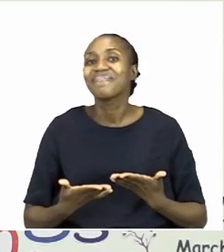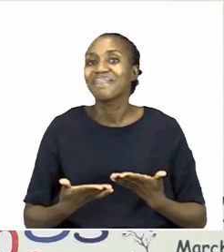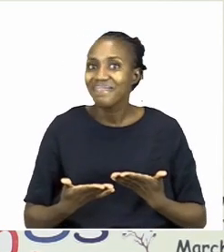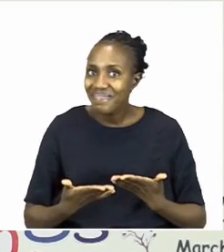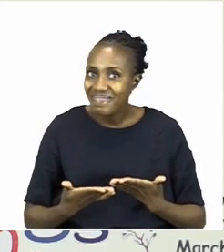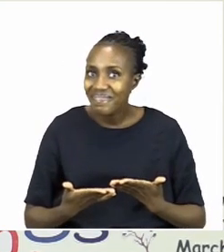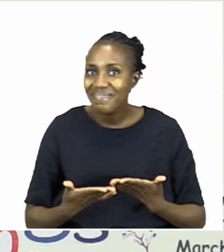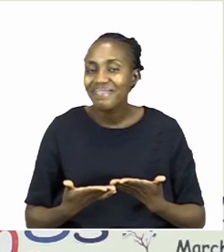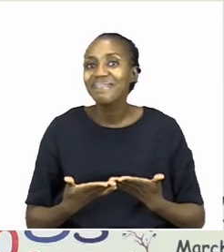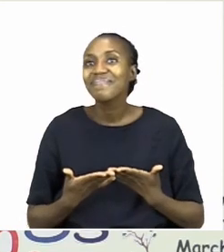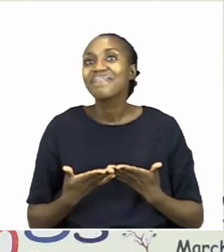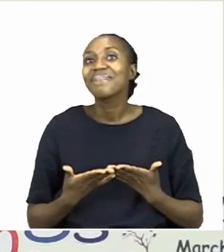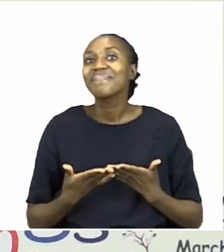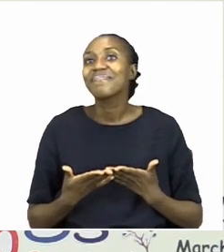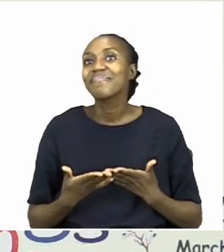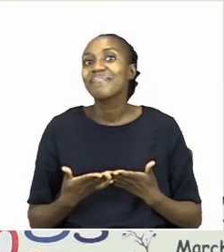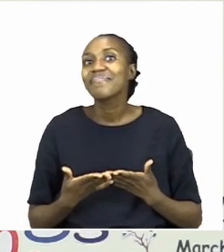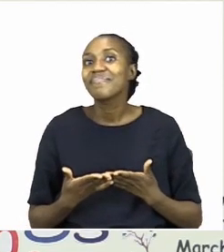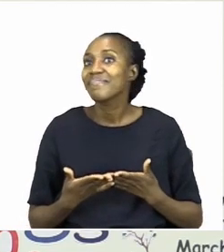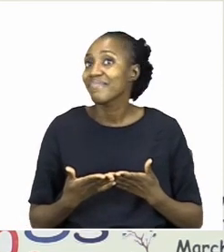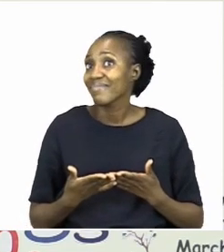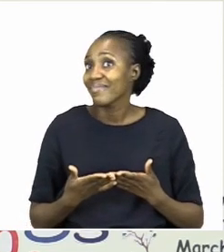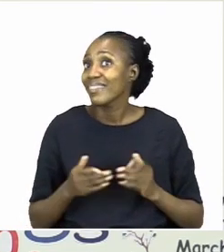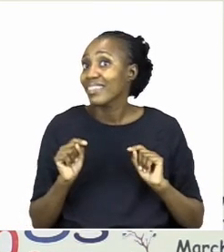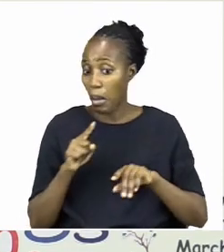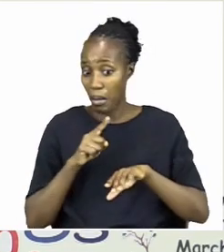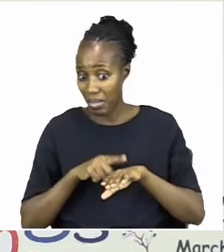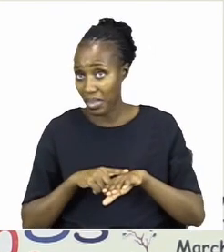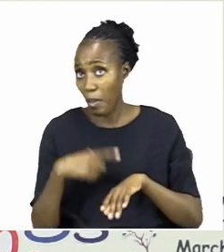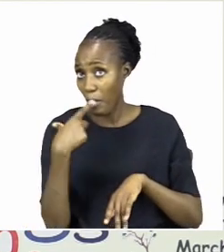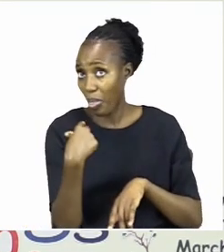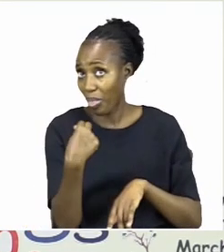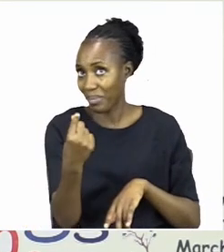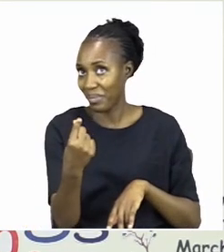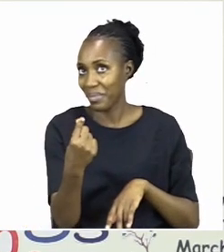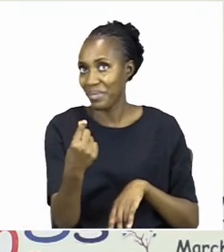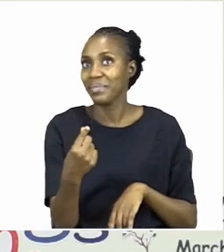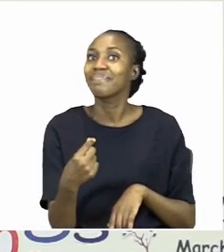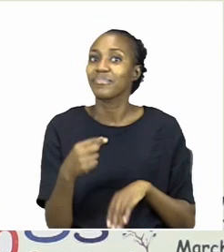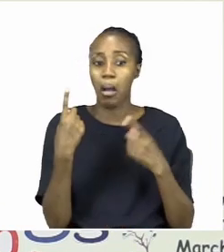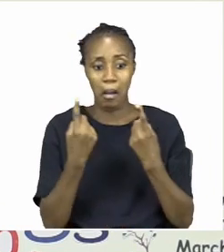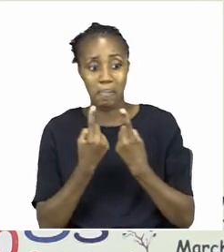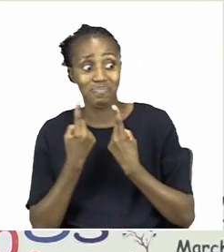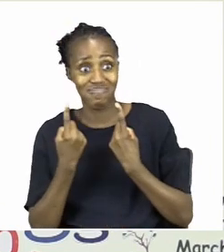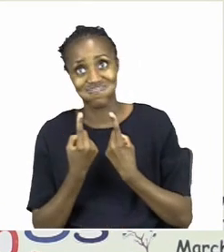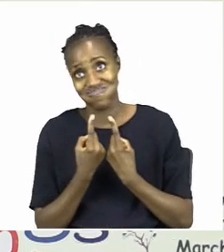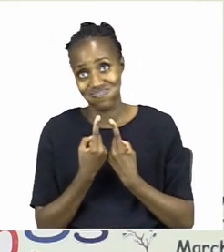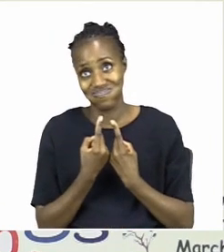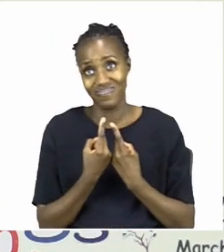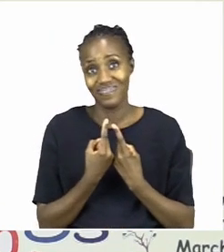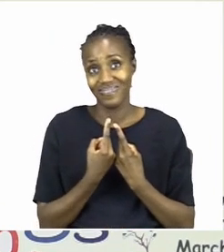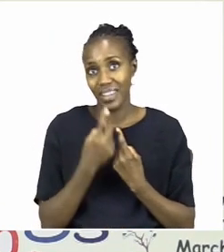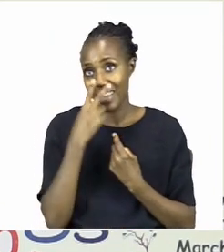today? Now, boys and girls, we are going to leave you and we are quickly going to go play in the park. So,